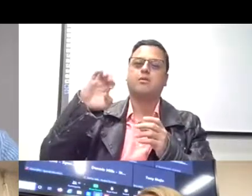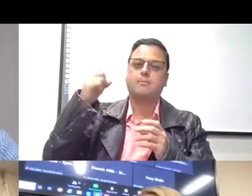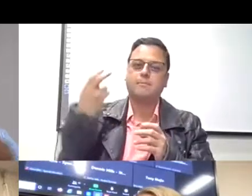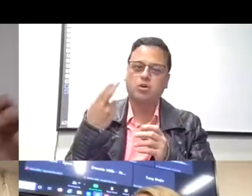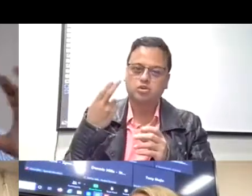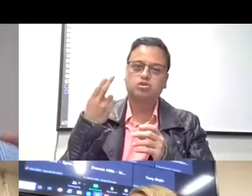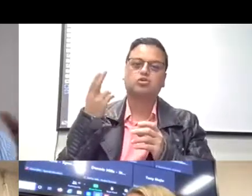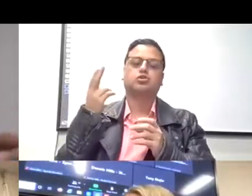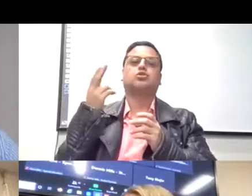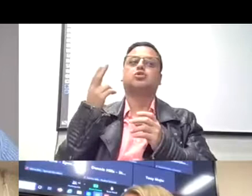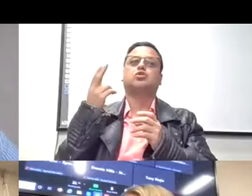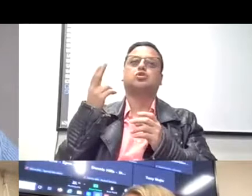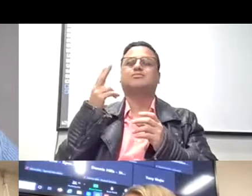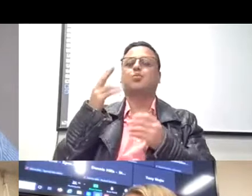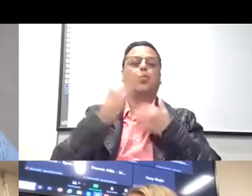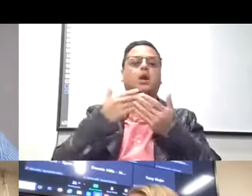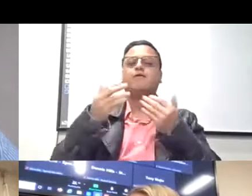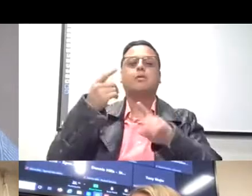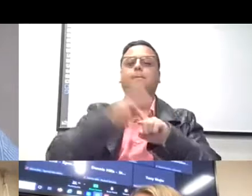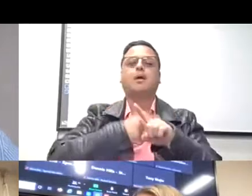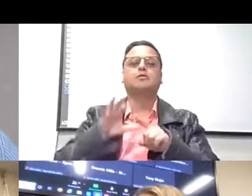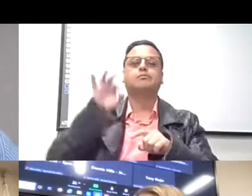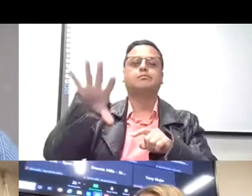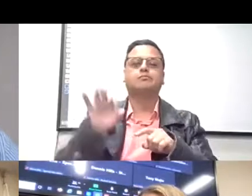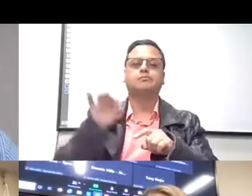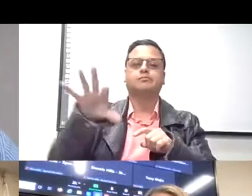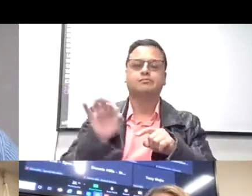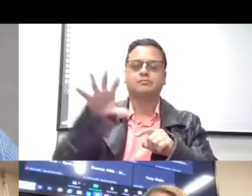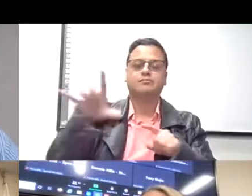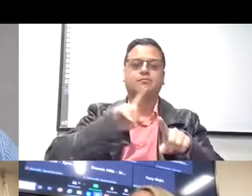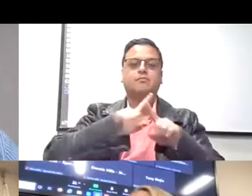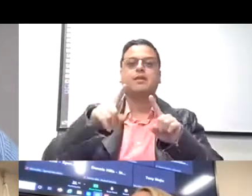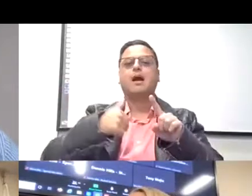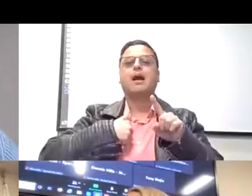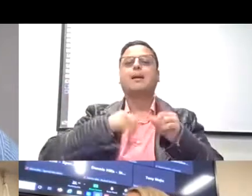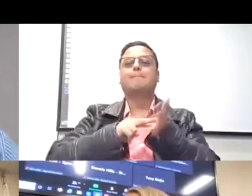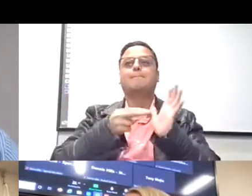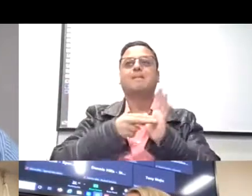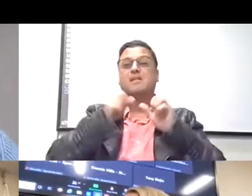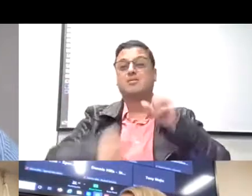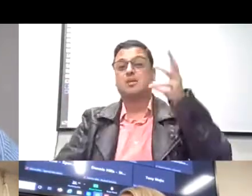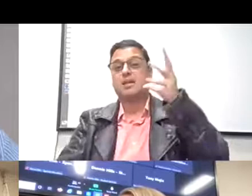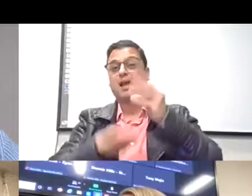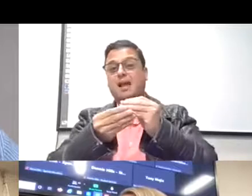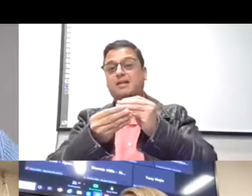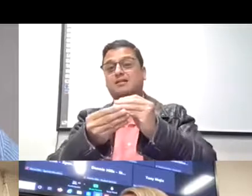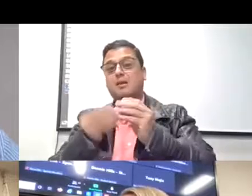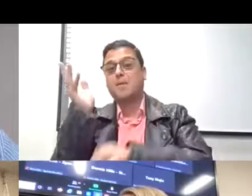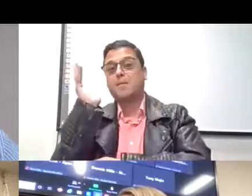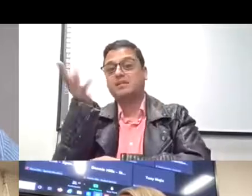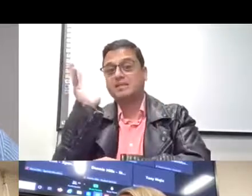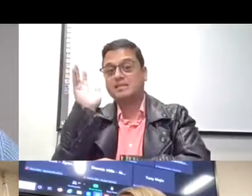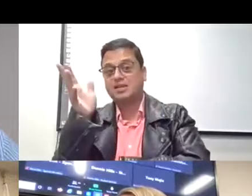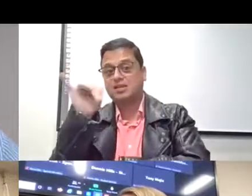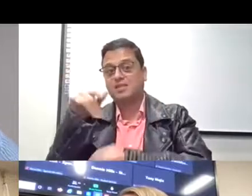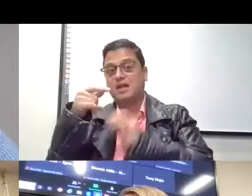know, I'm just putting months out there, but what you're saying is there a way to add an additional presentation that